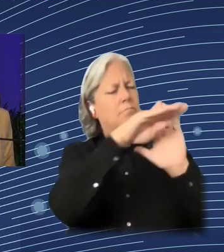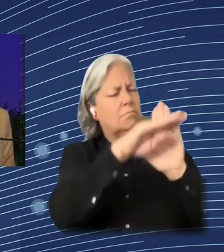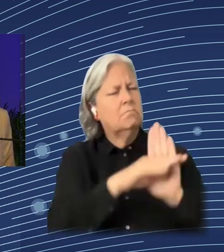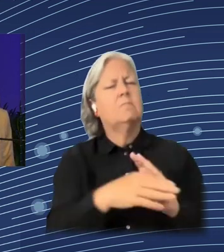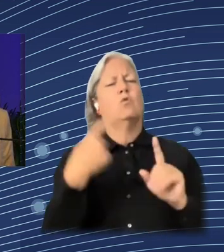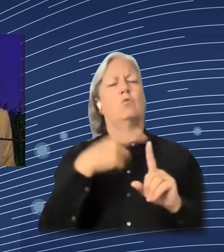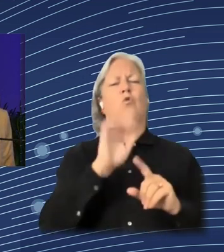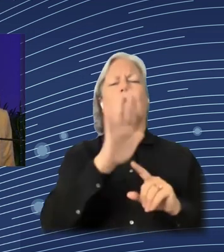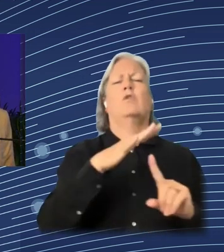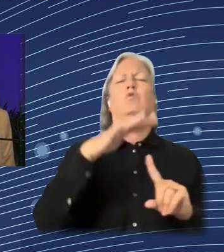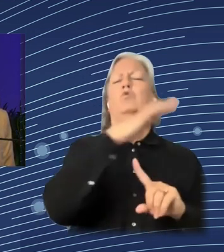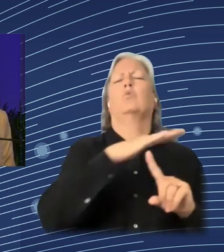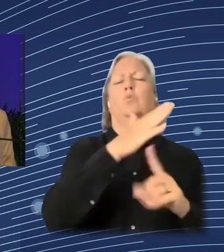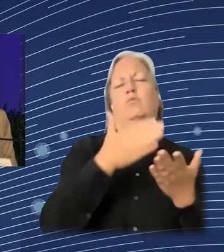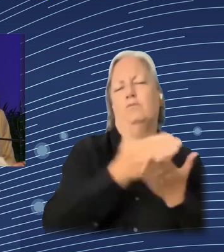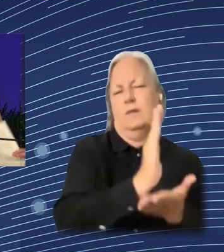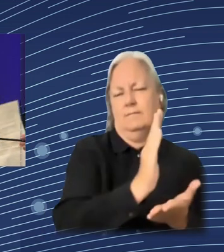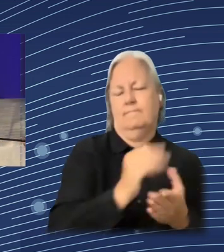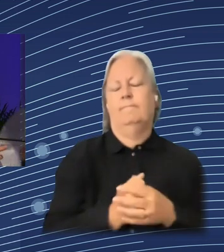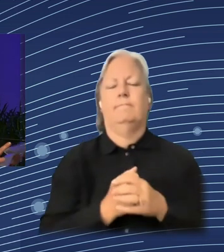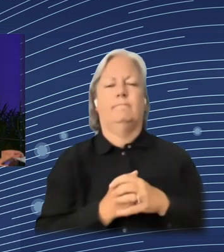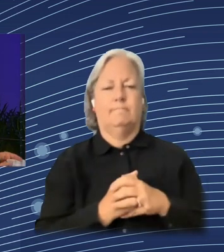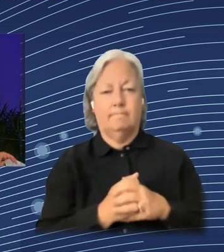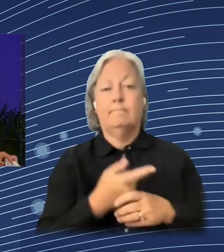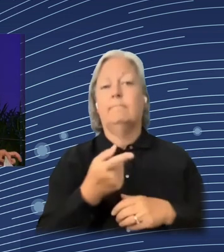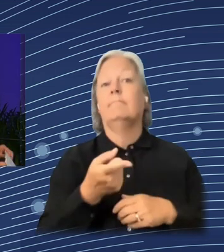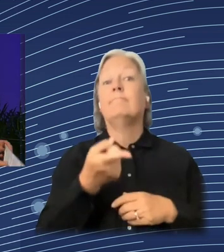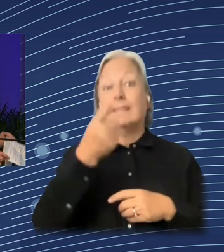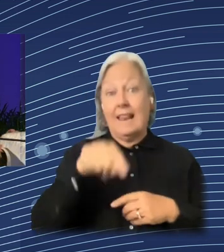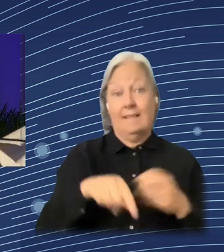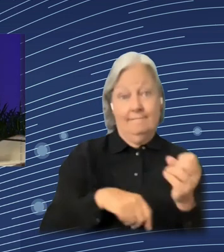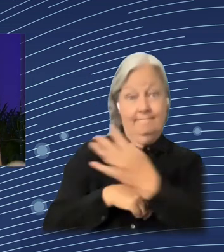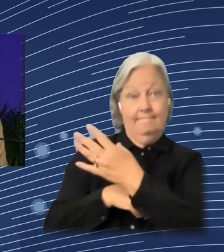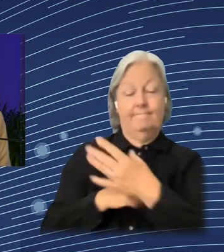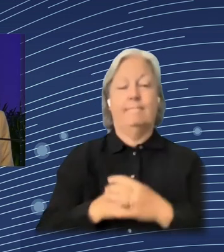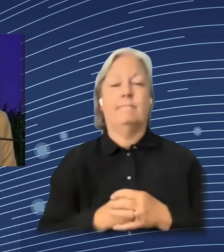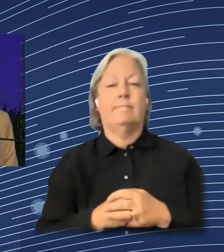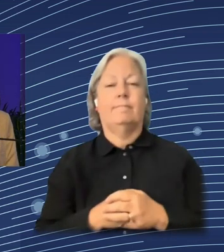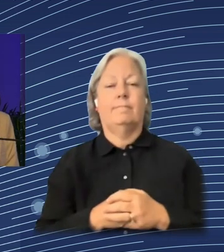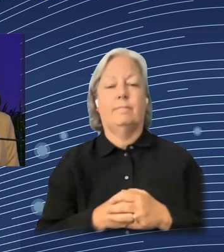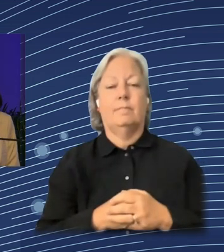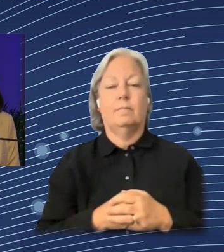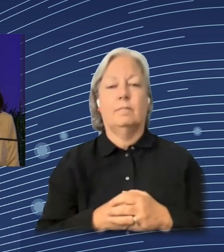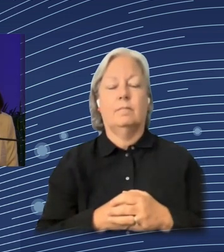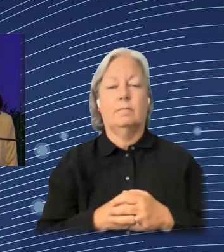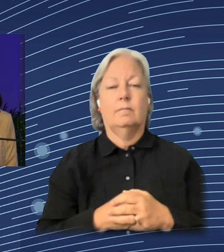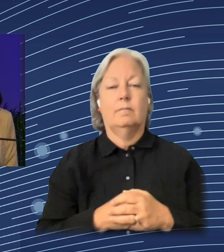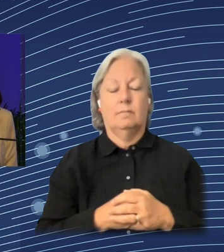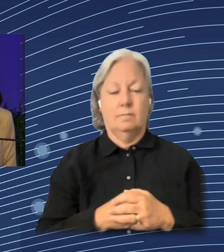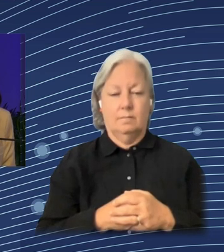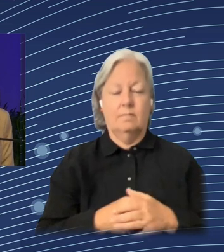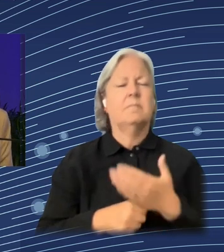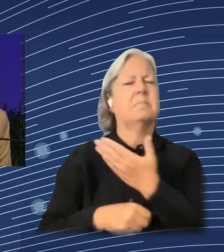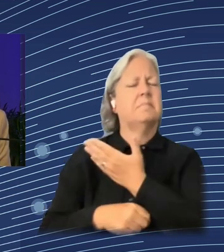Next slide, please. So talking about fraud committed